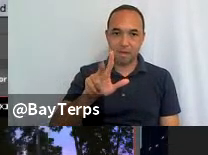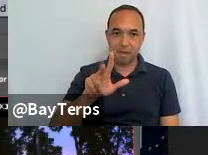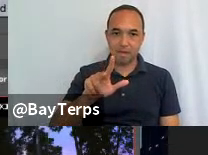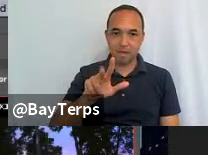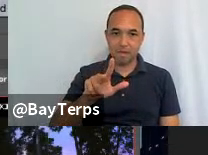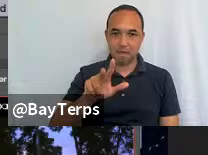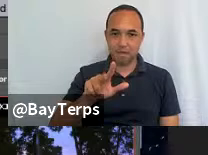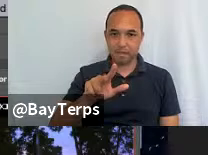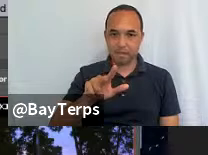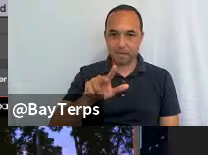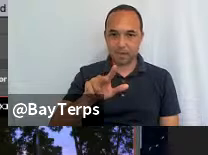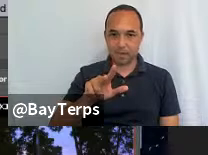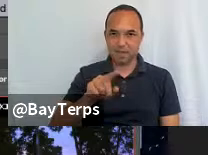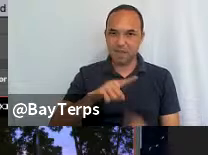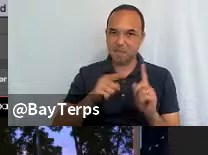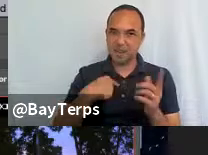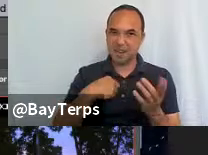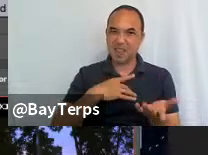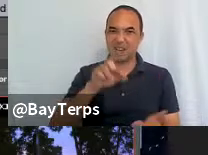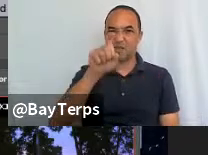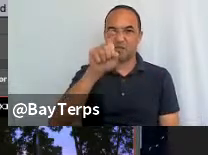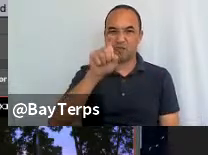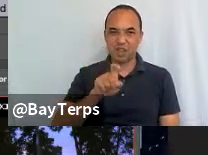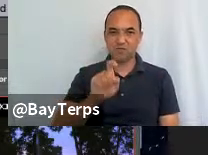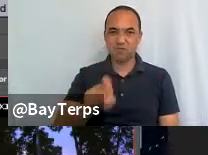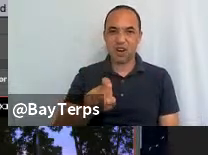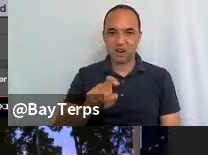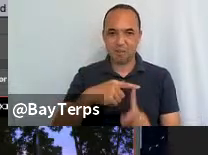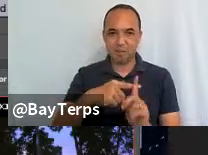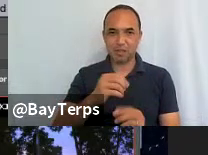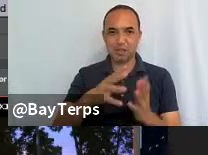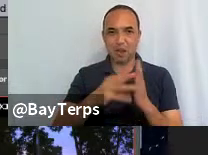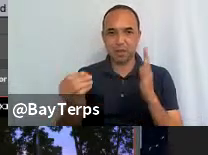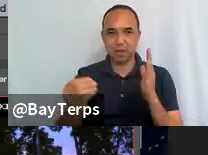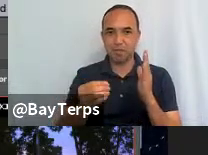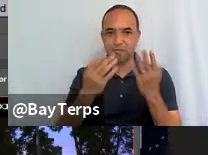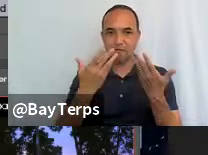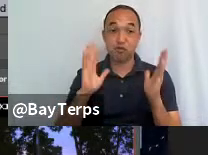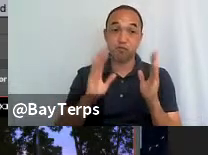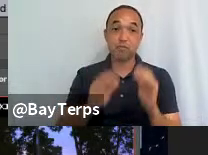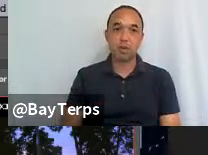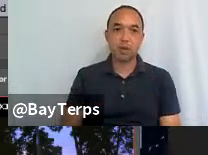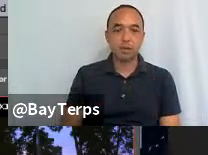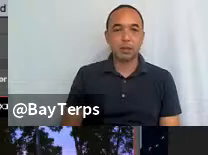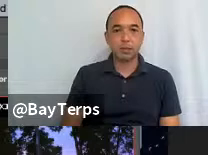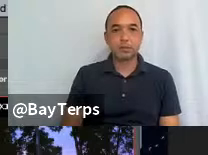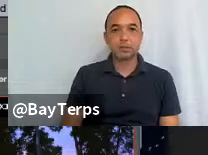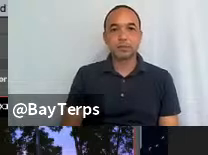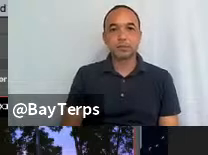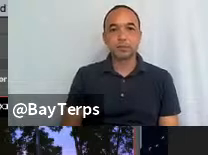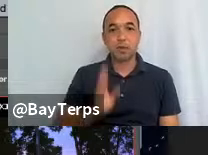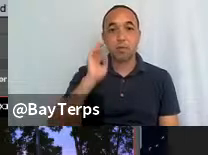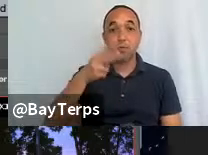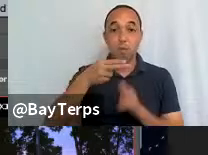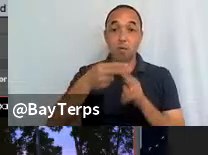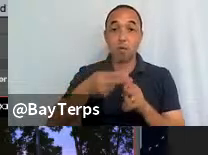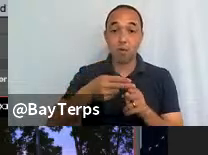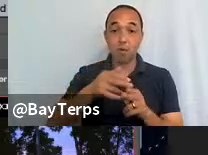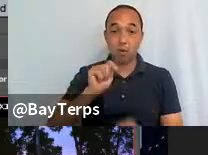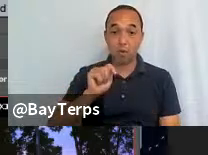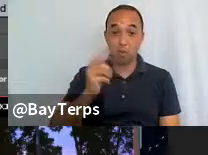But I like doing this, it's faster. Just click and drag it down here. So I'm going to name this